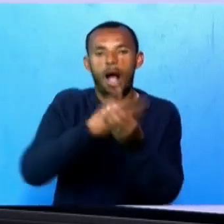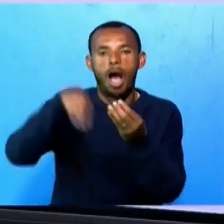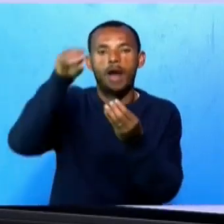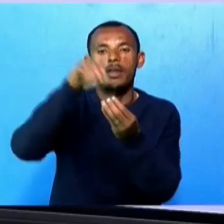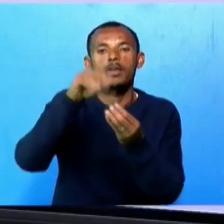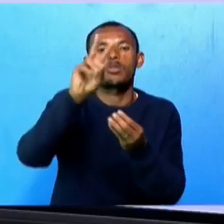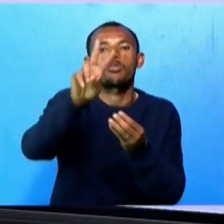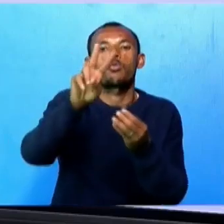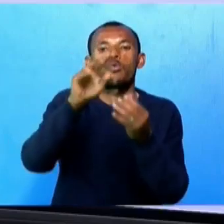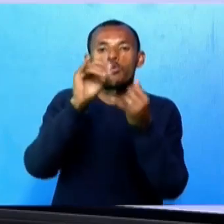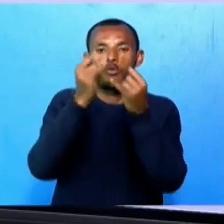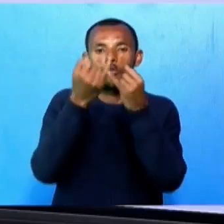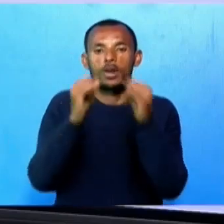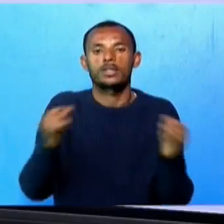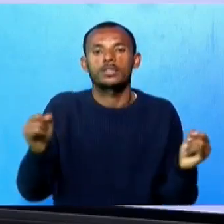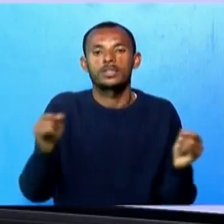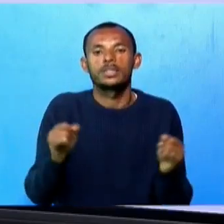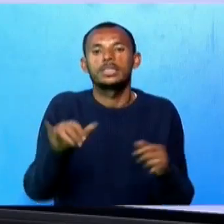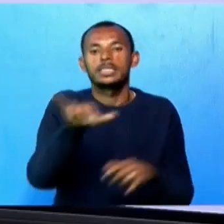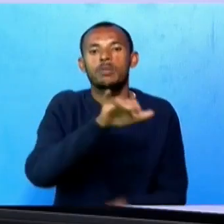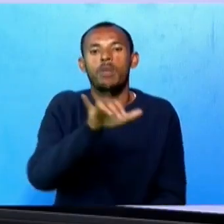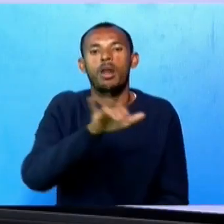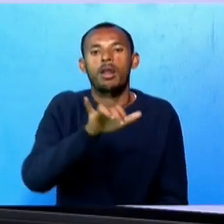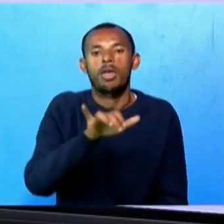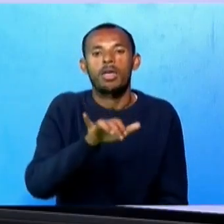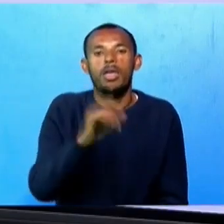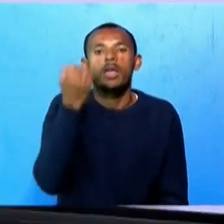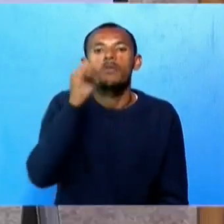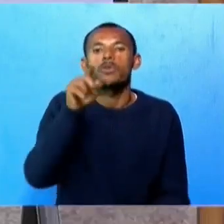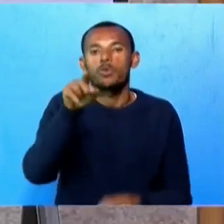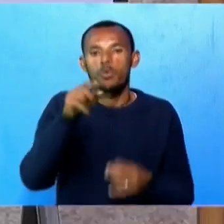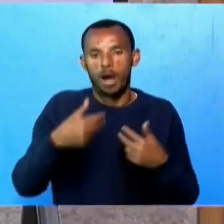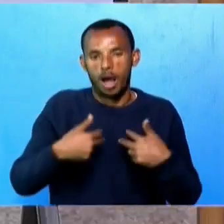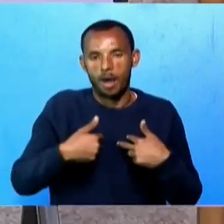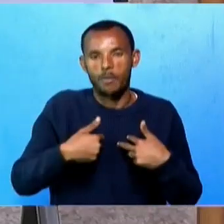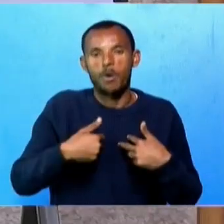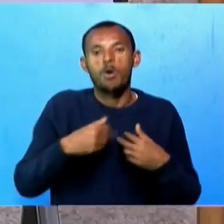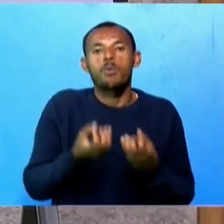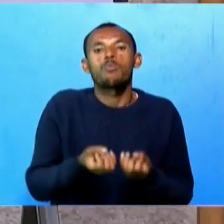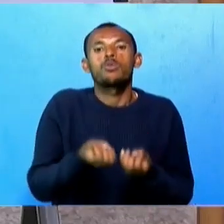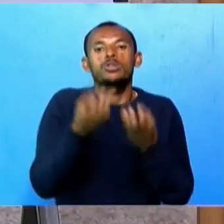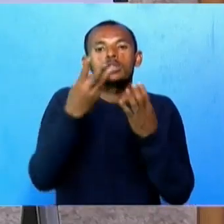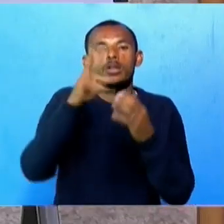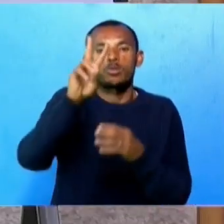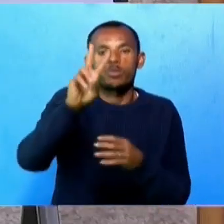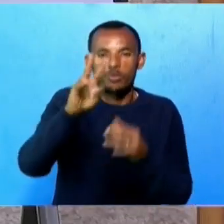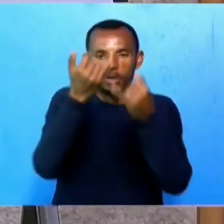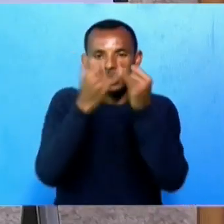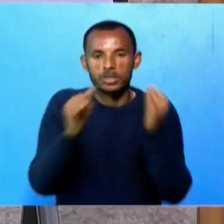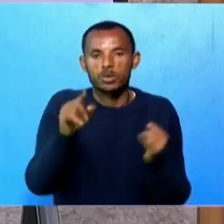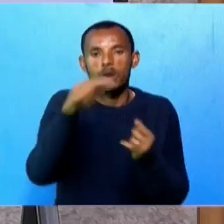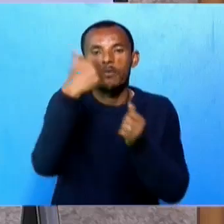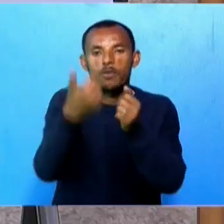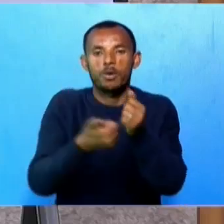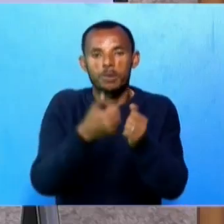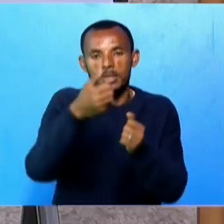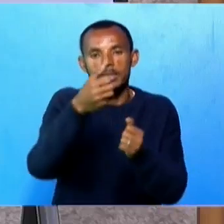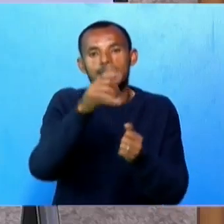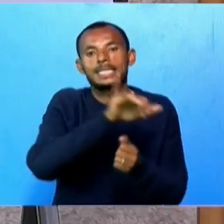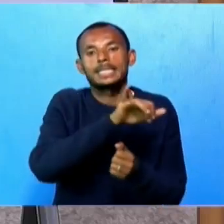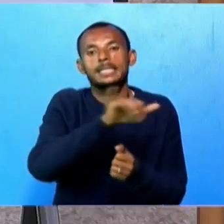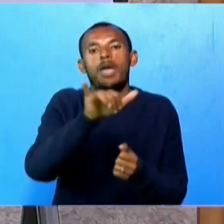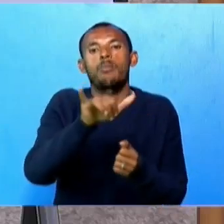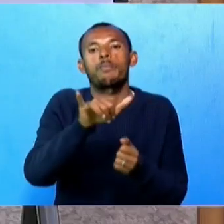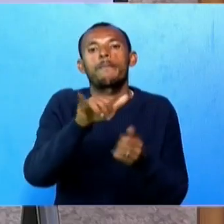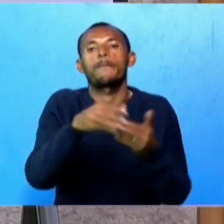two fractions. Similarly, if you have more than two fractions, you can follow the same procedure.